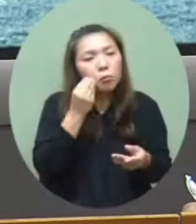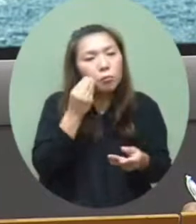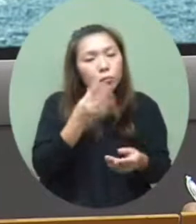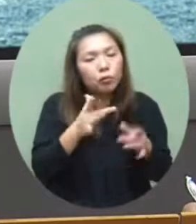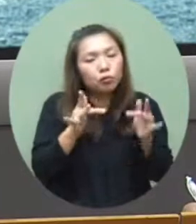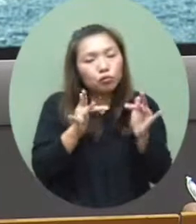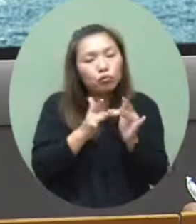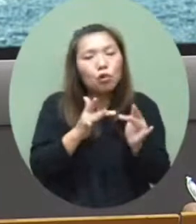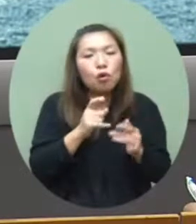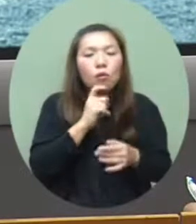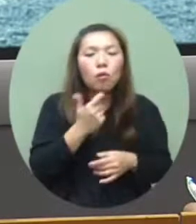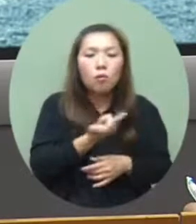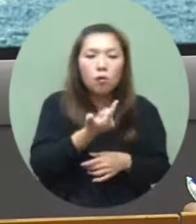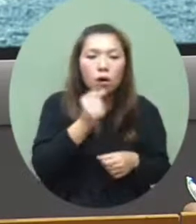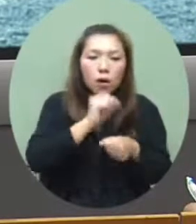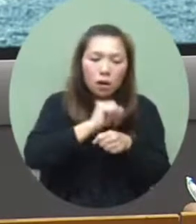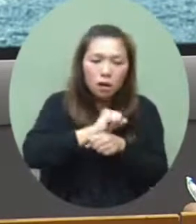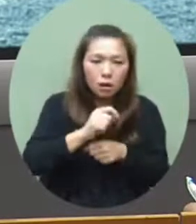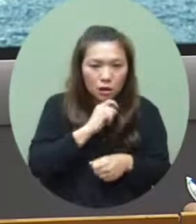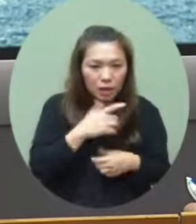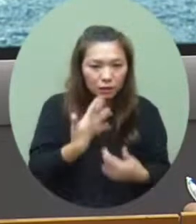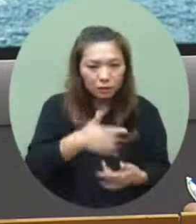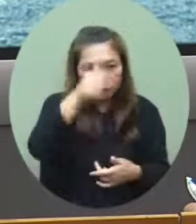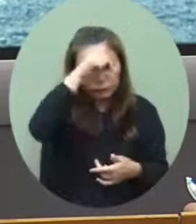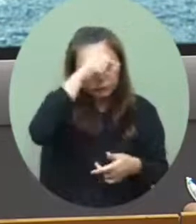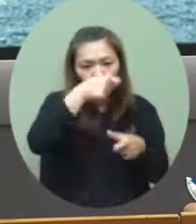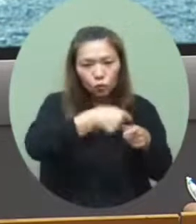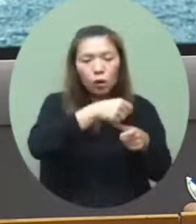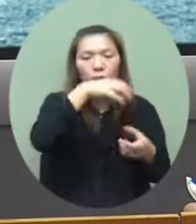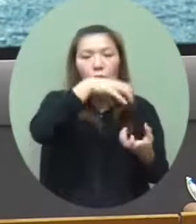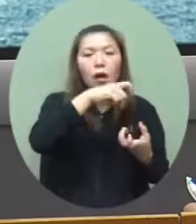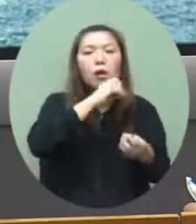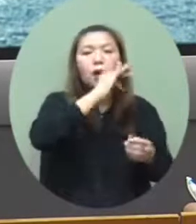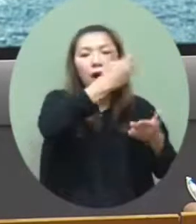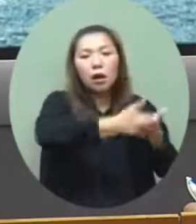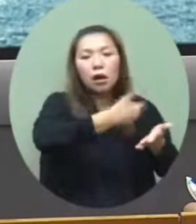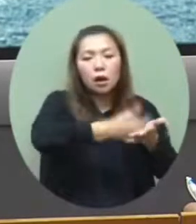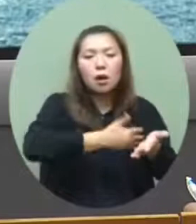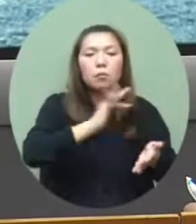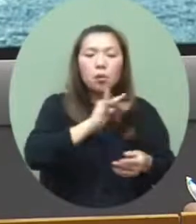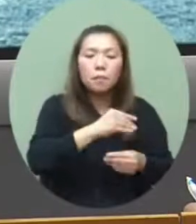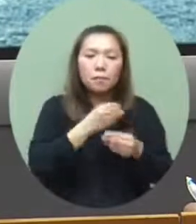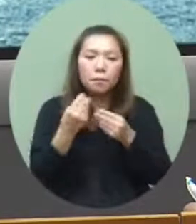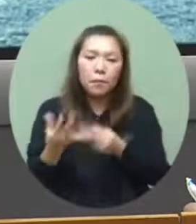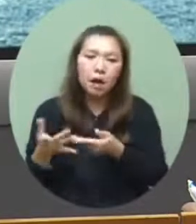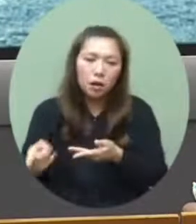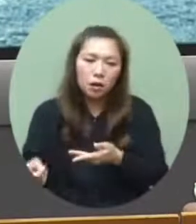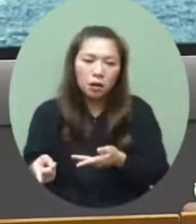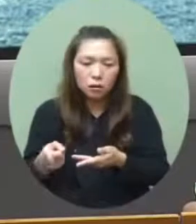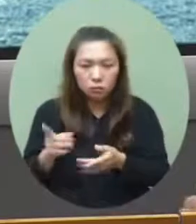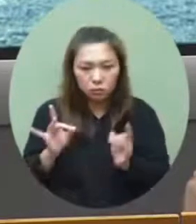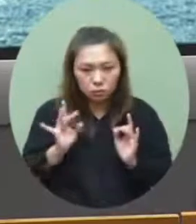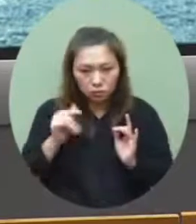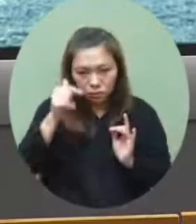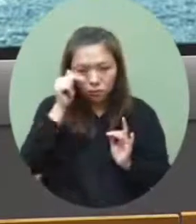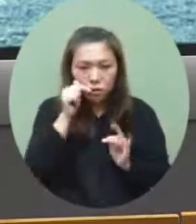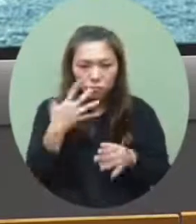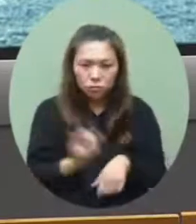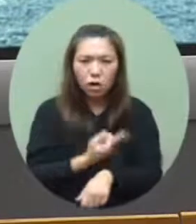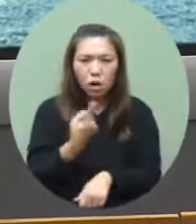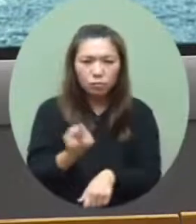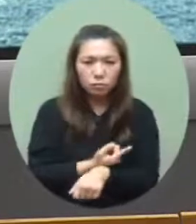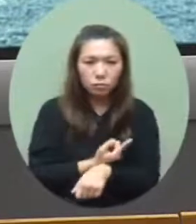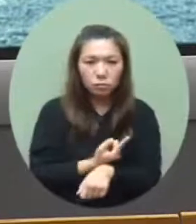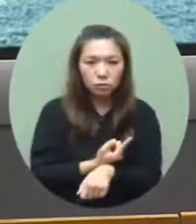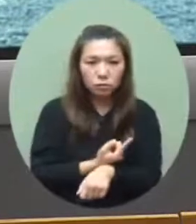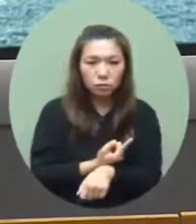acute shortage of hospital beds, we do hope that more beds can be made available in their facilities so that we can better